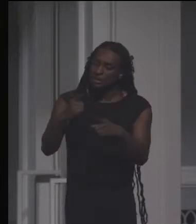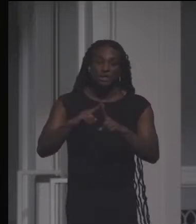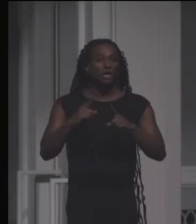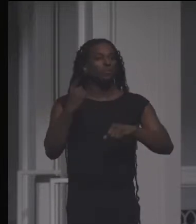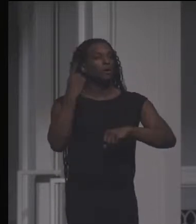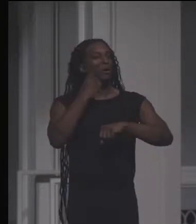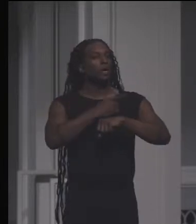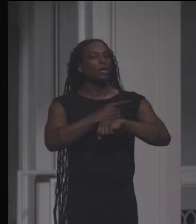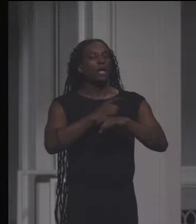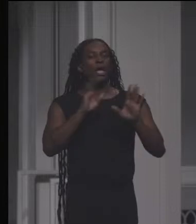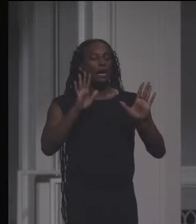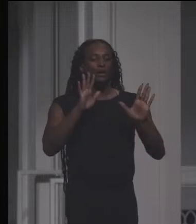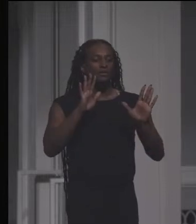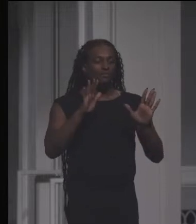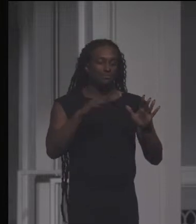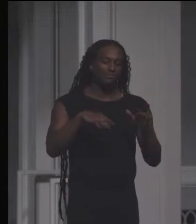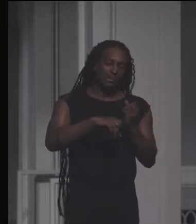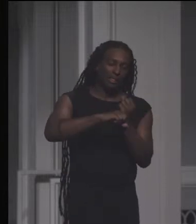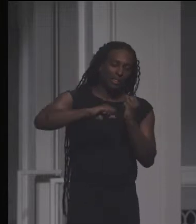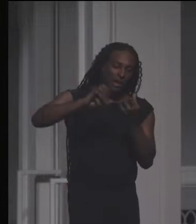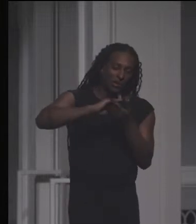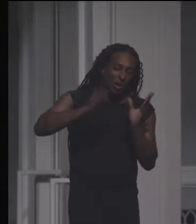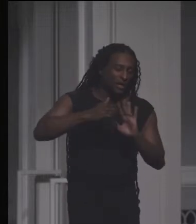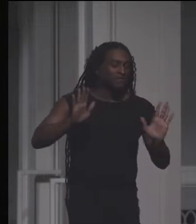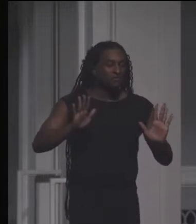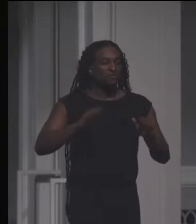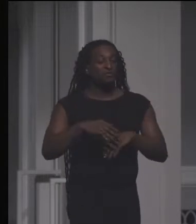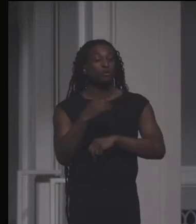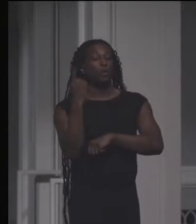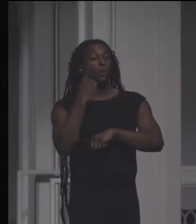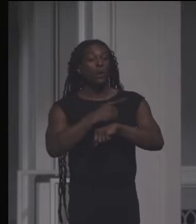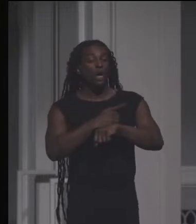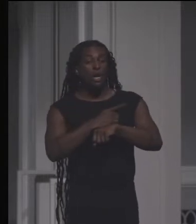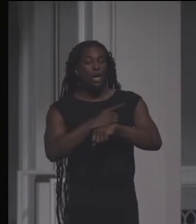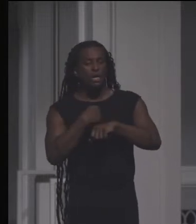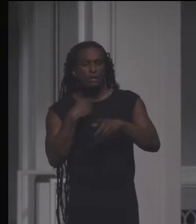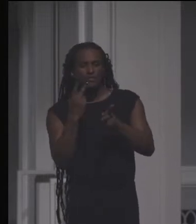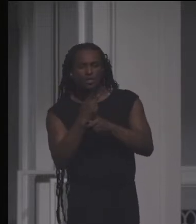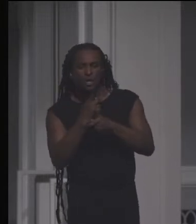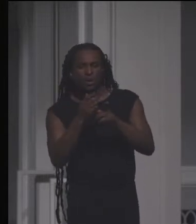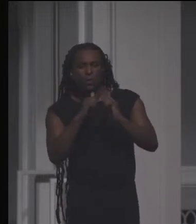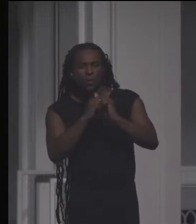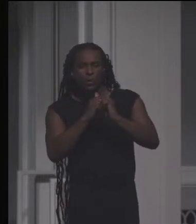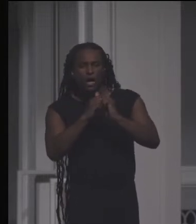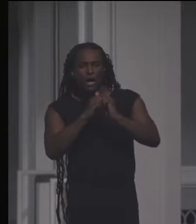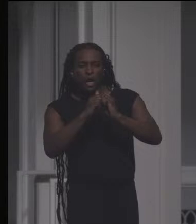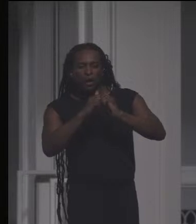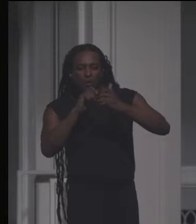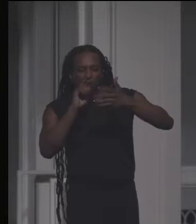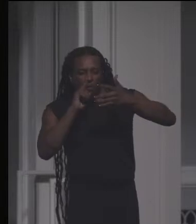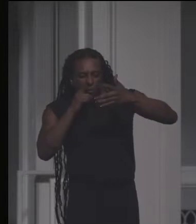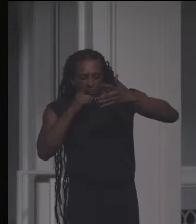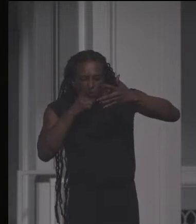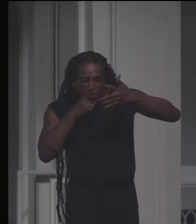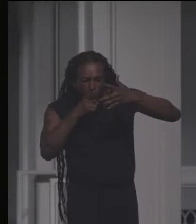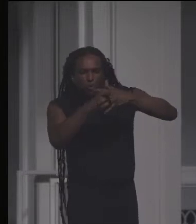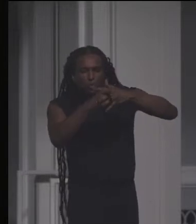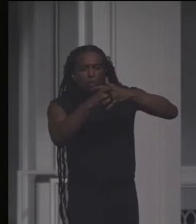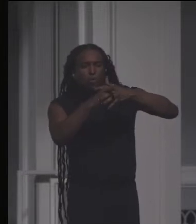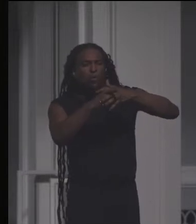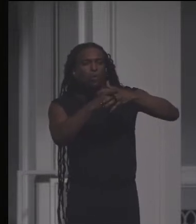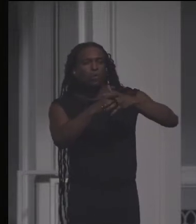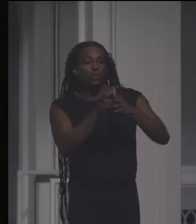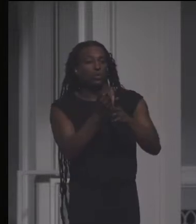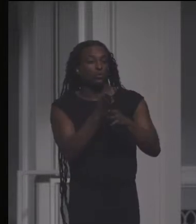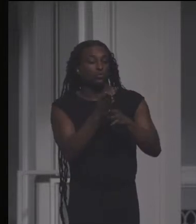long story, one day out of the blue I worked out how to crack open that shell through the main character of Peretir. For